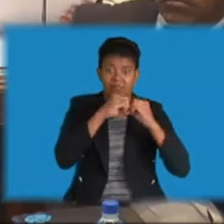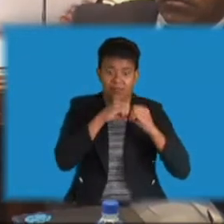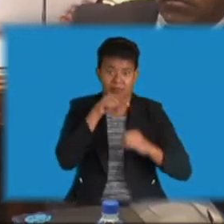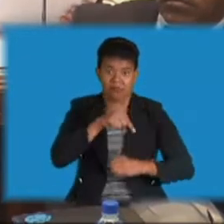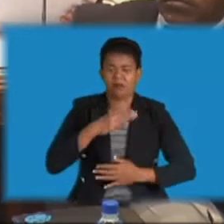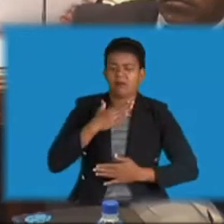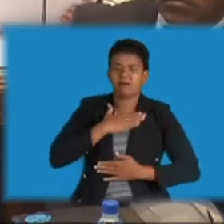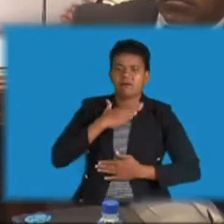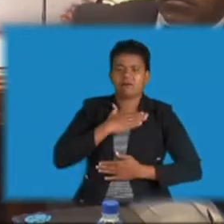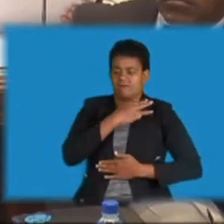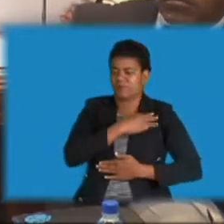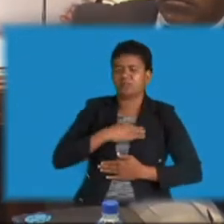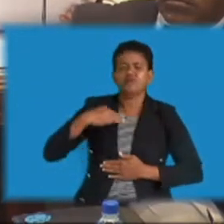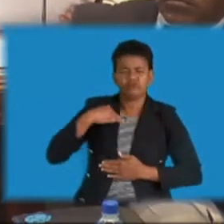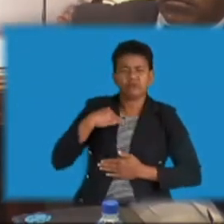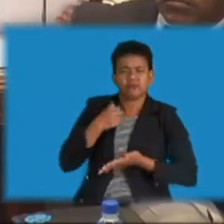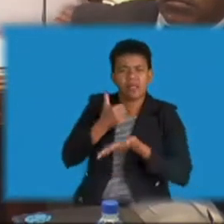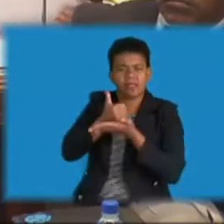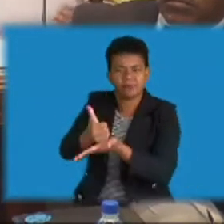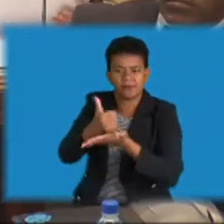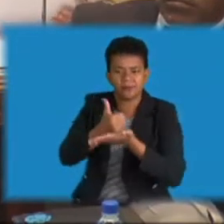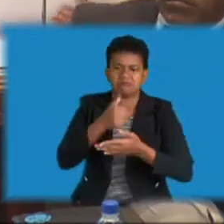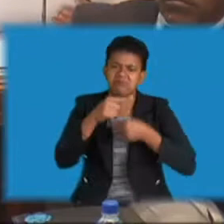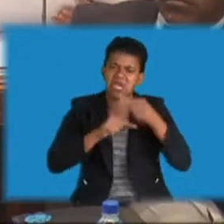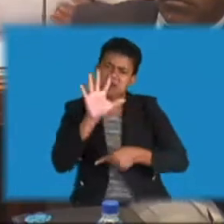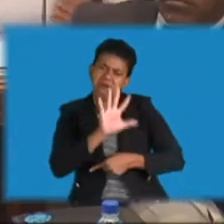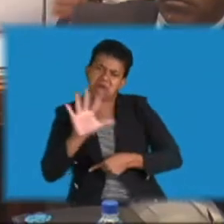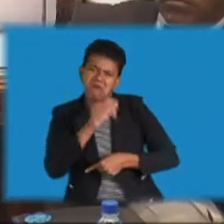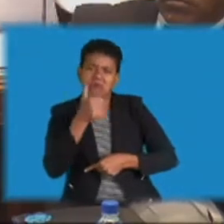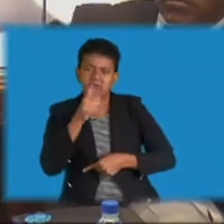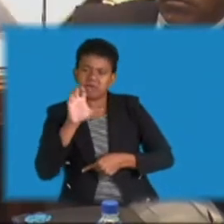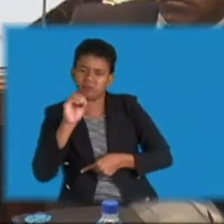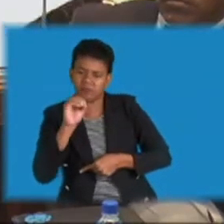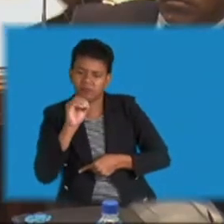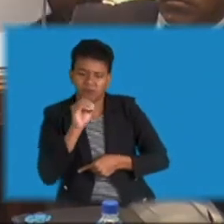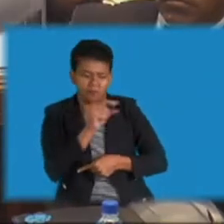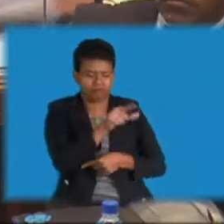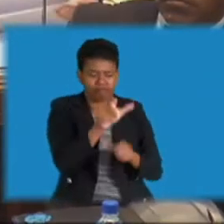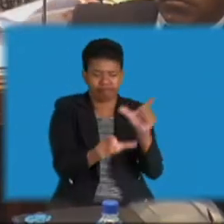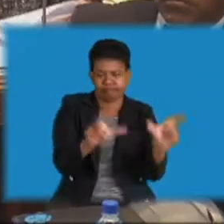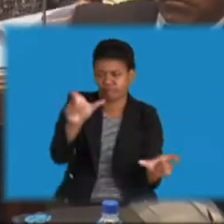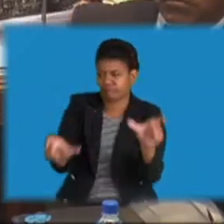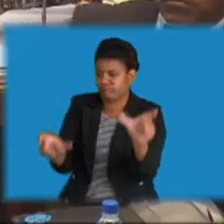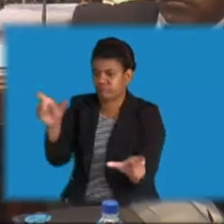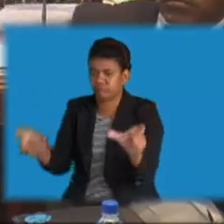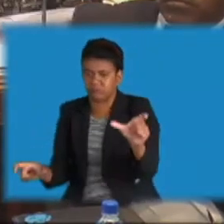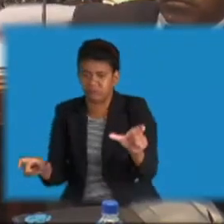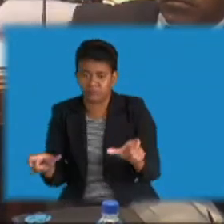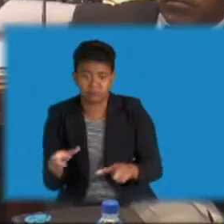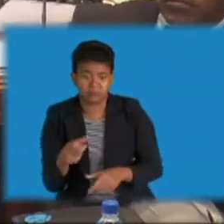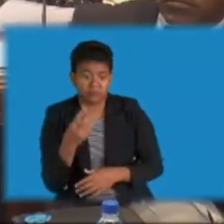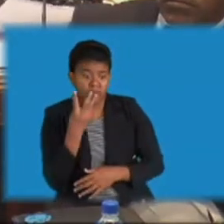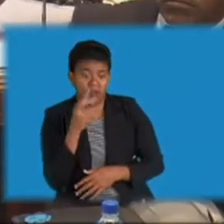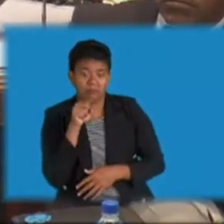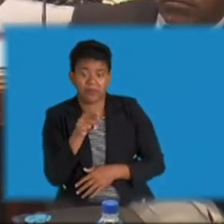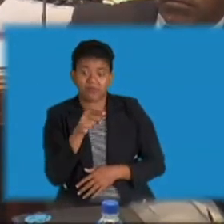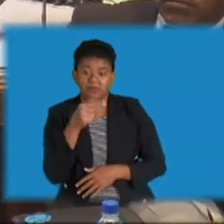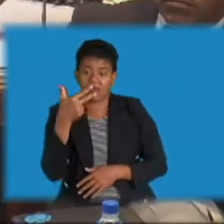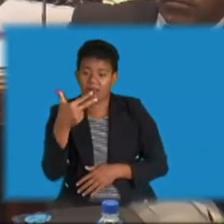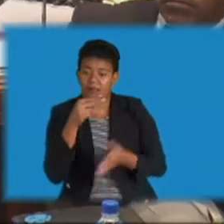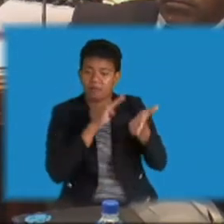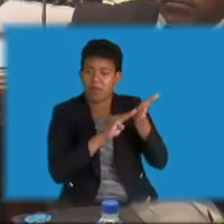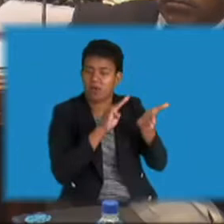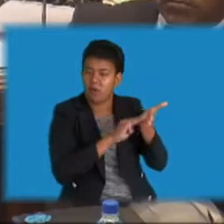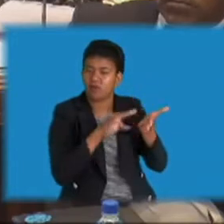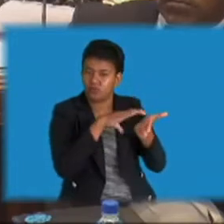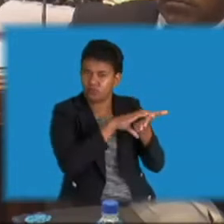business individuals with a total allocation of $3.38 million. Out of this $3.38 million, $2.9 million